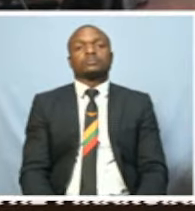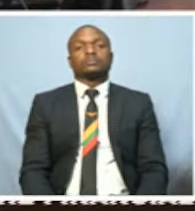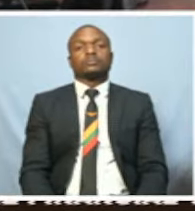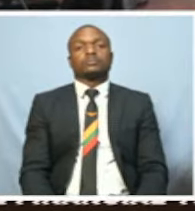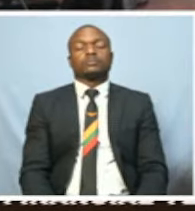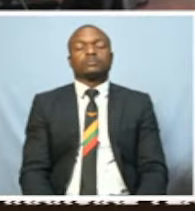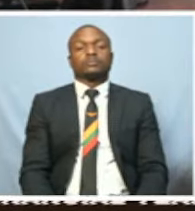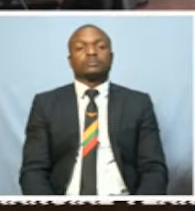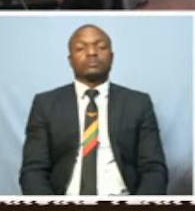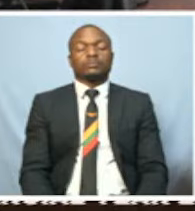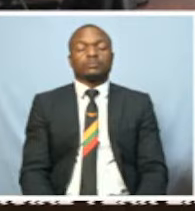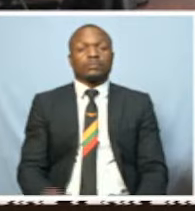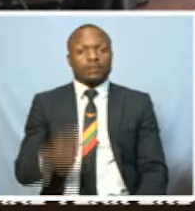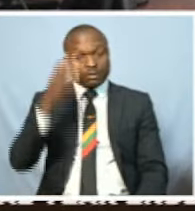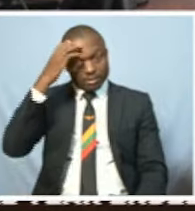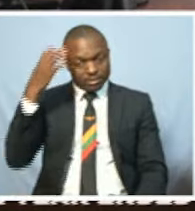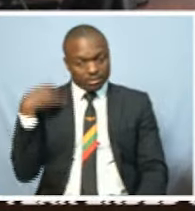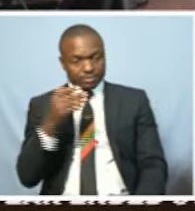At the office, Chair.